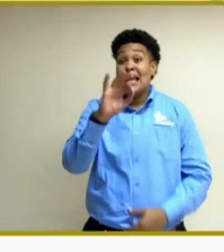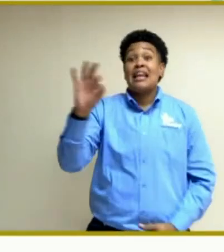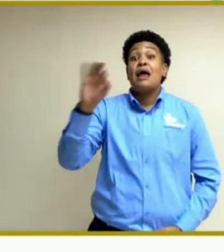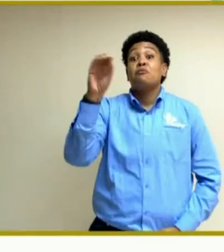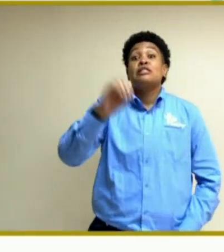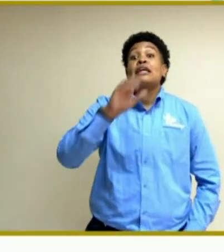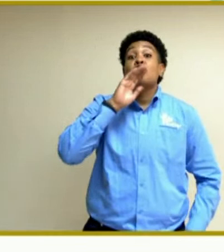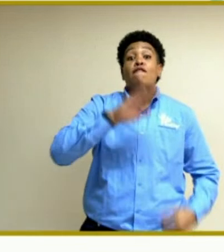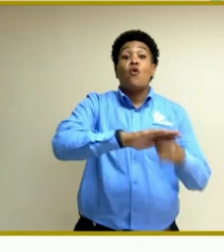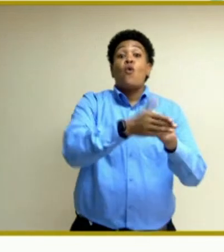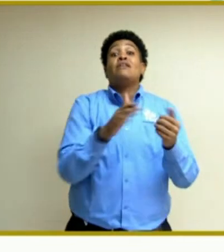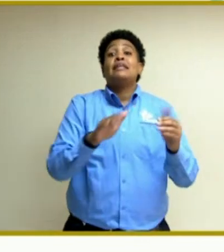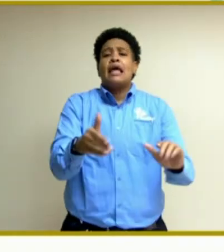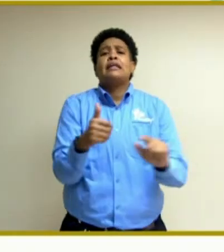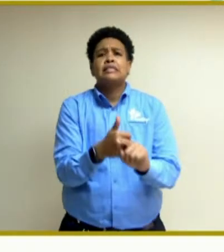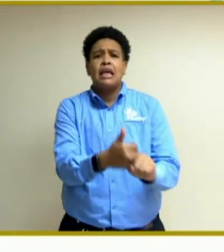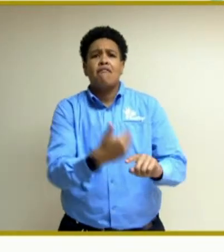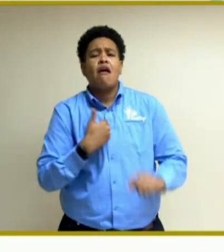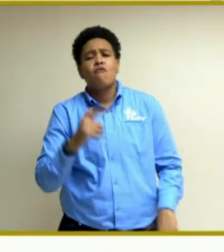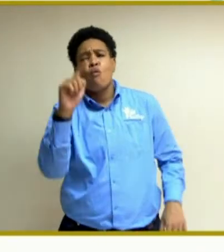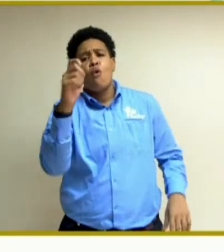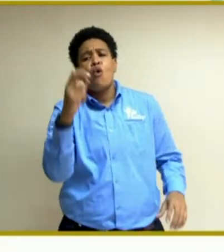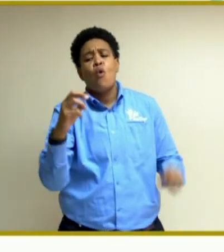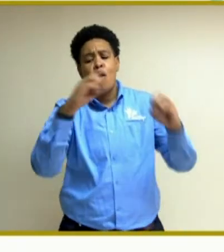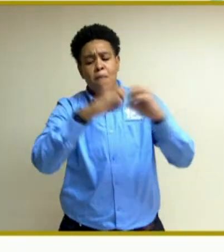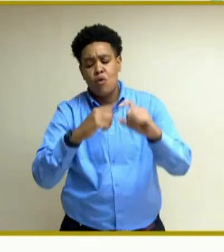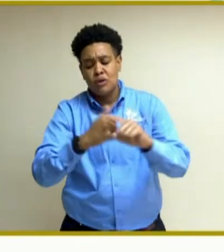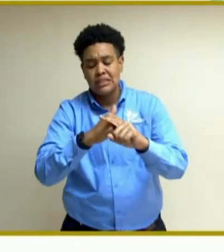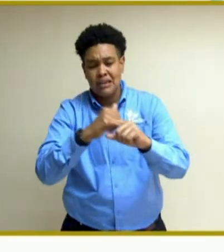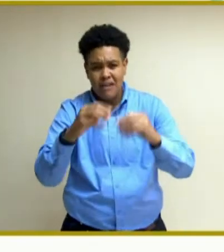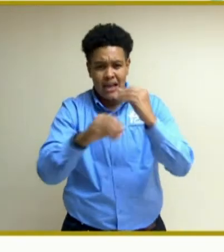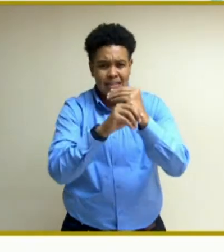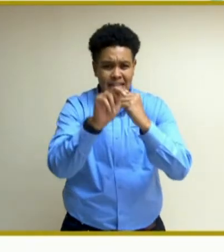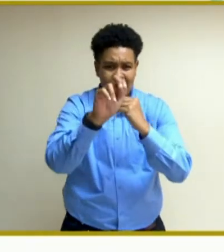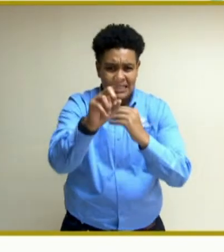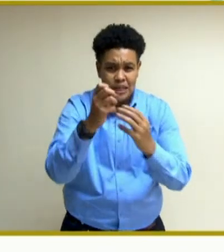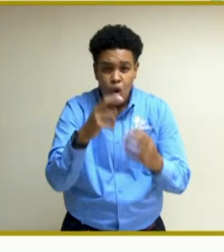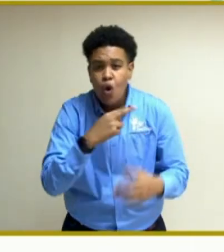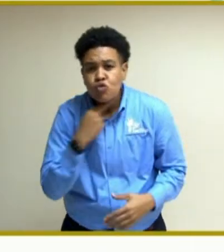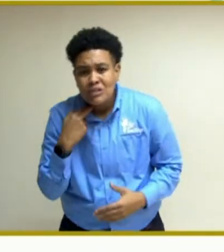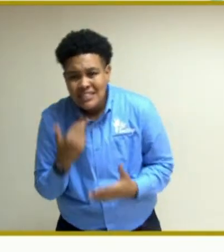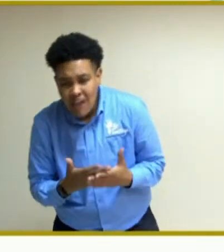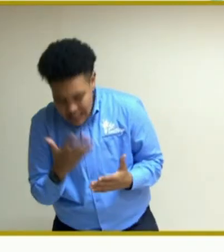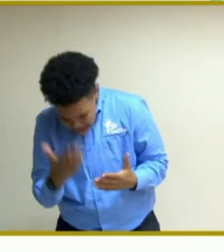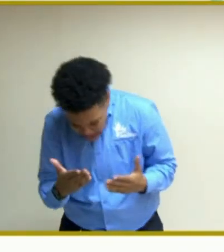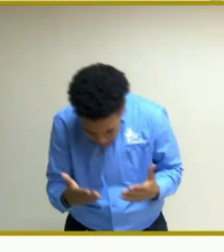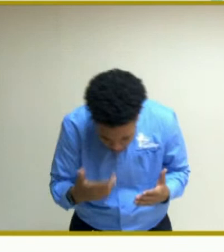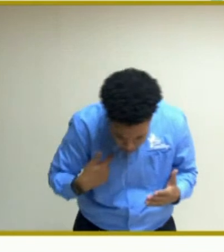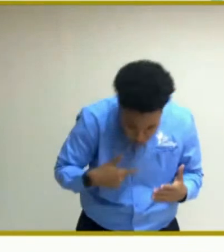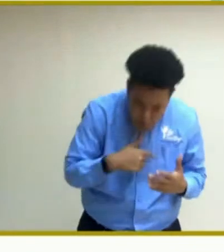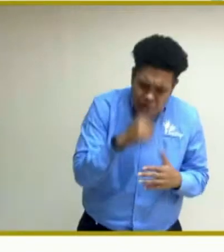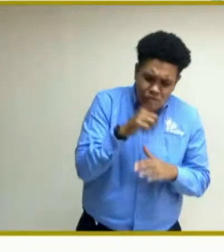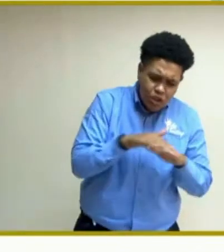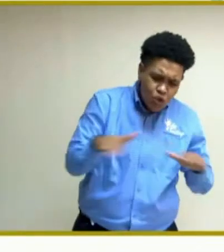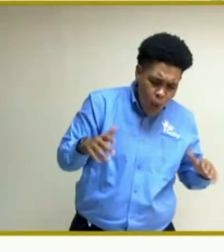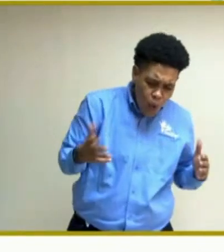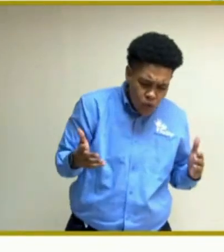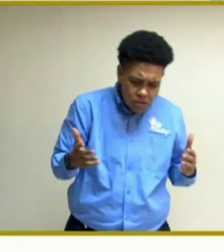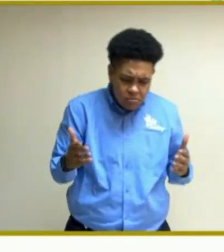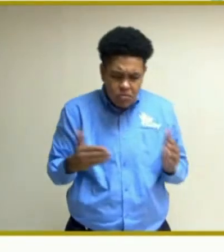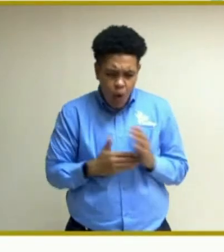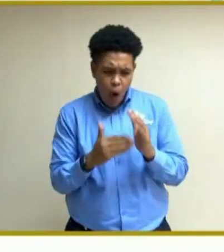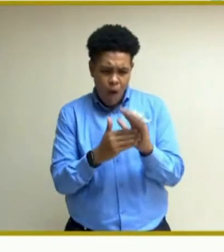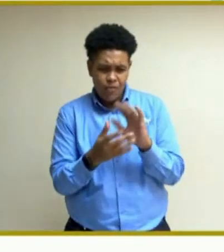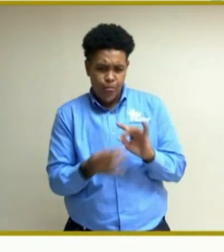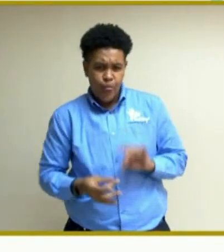deaths have one or more of the comorbidities or risk factors. We don't often